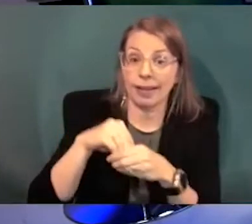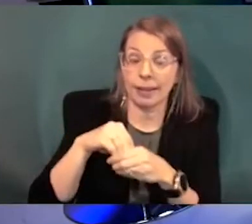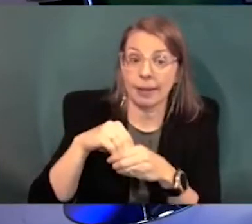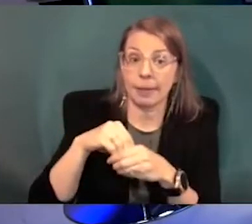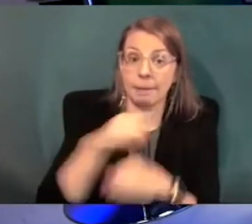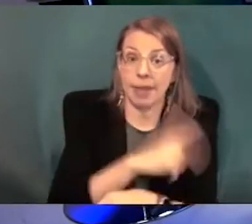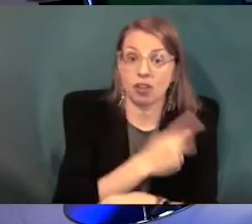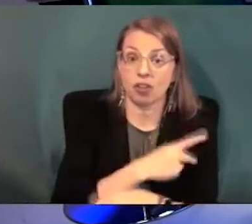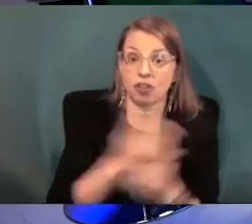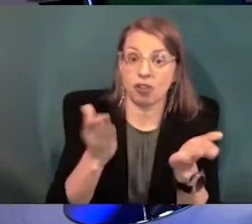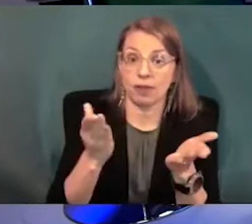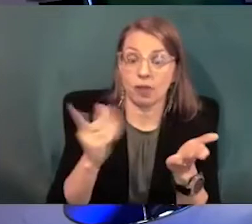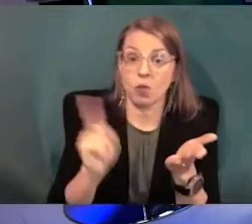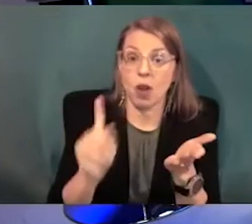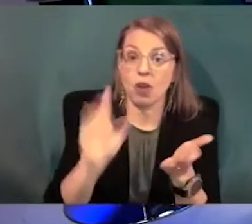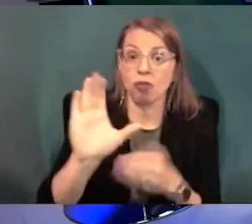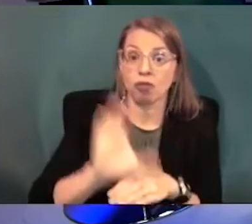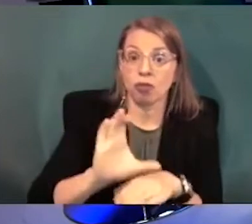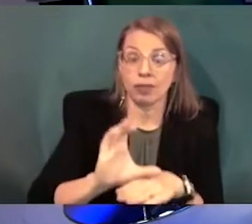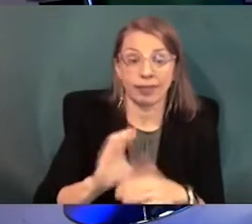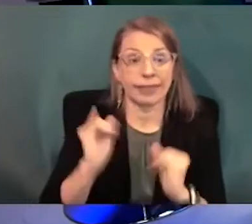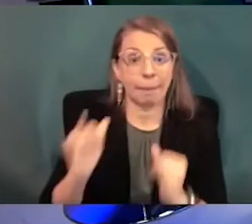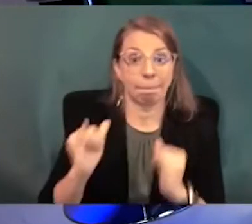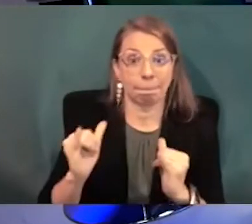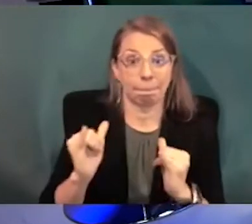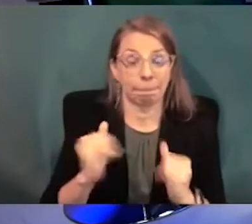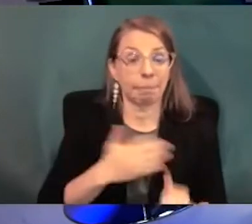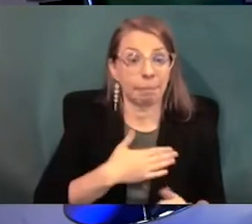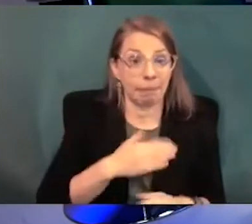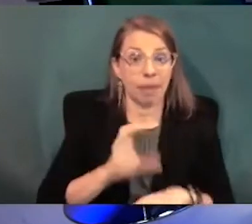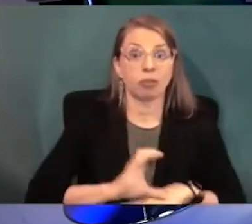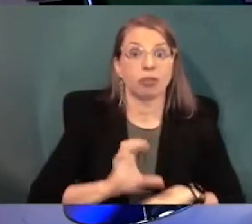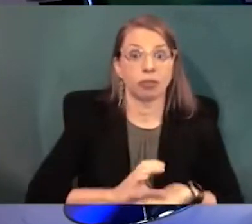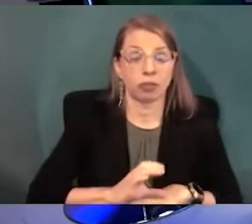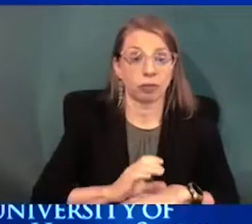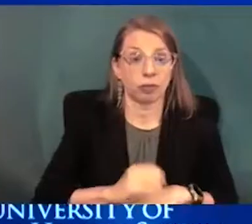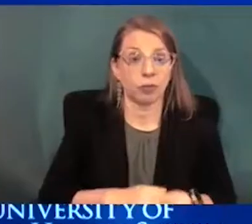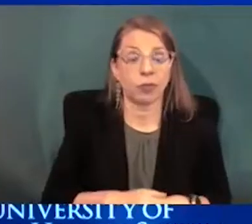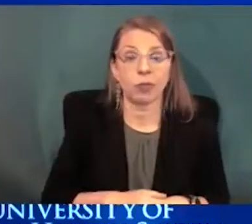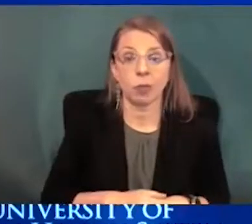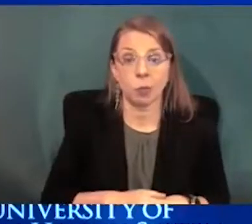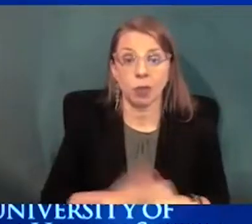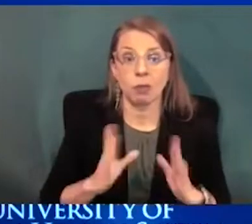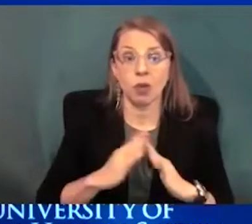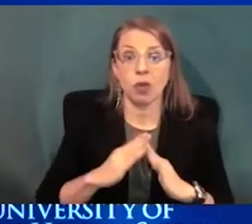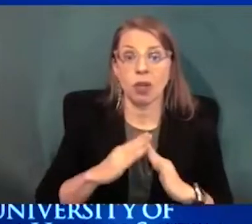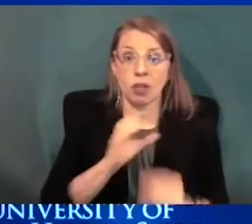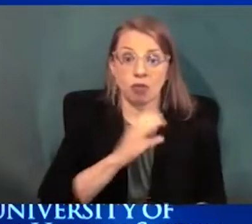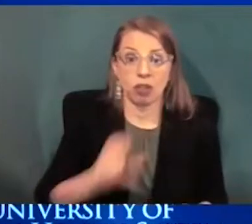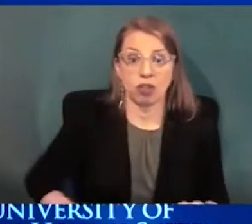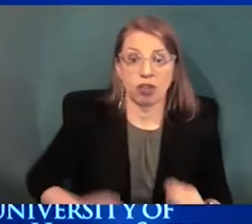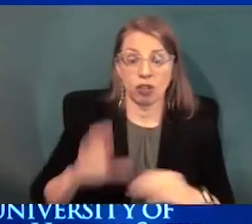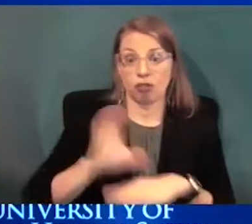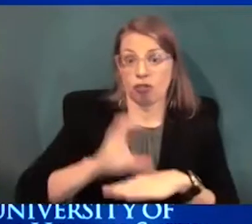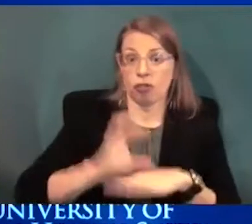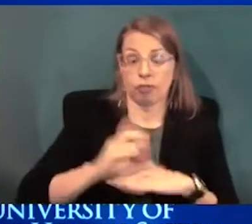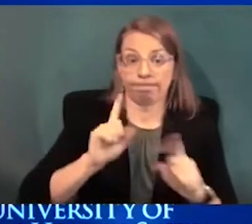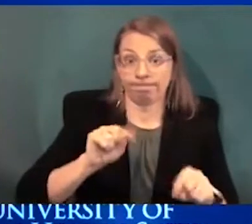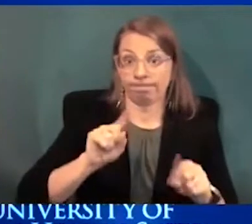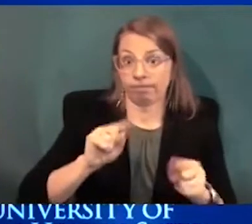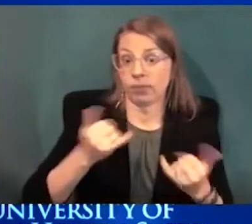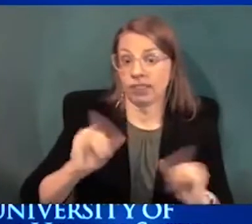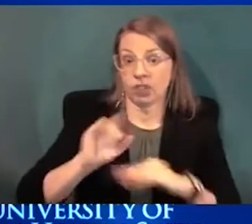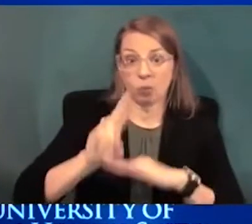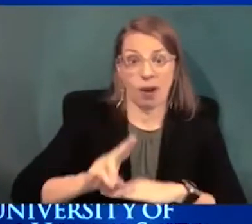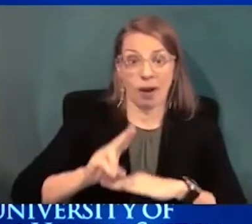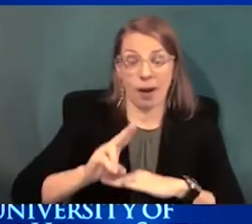Yes. Yeah, Yes. So are we at my church. I go to Community Christian Church, and I think we're still got masks on, and that